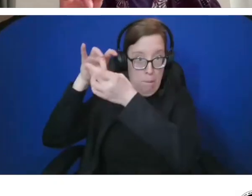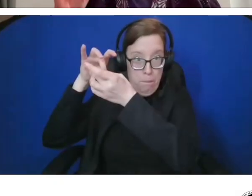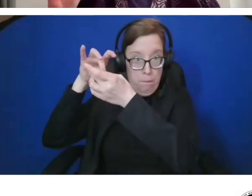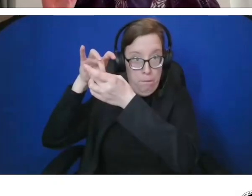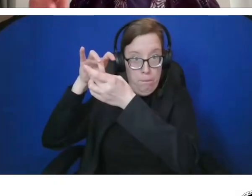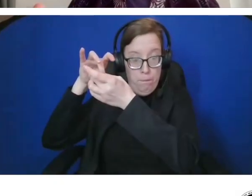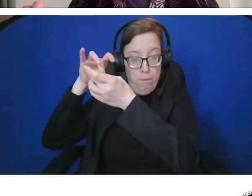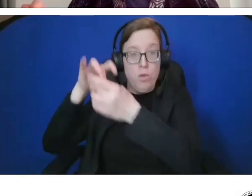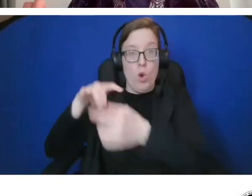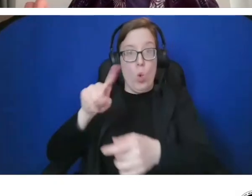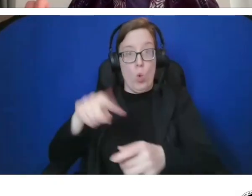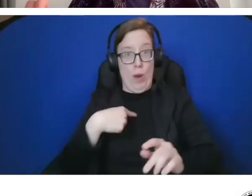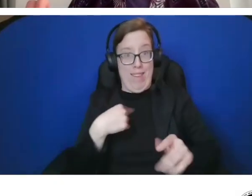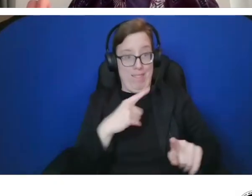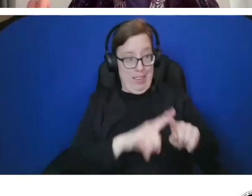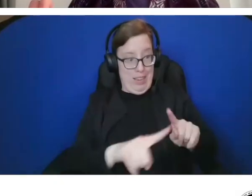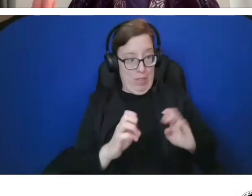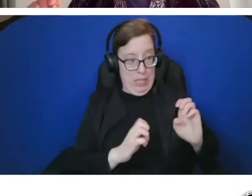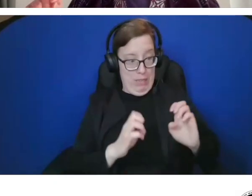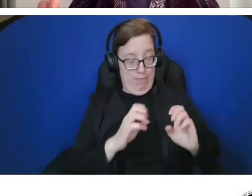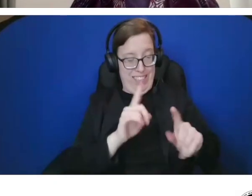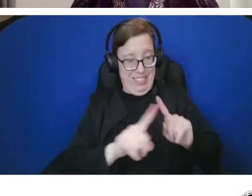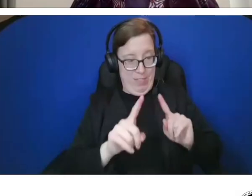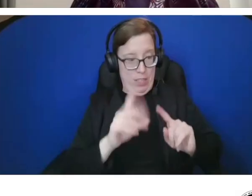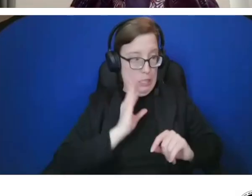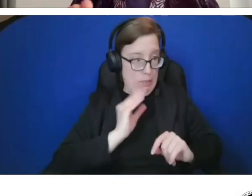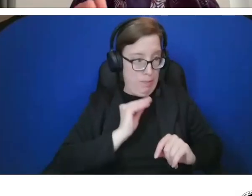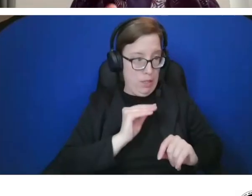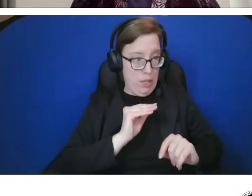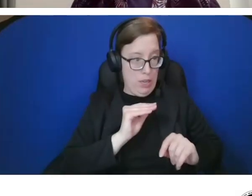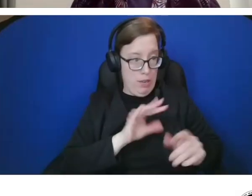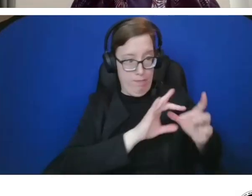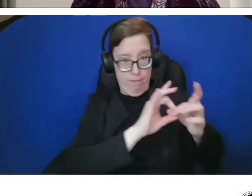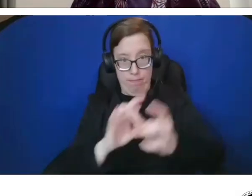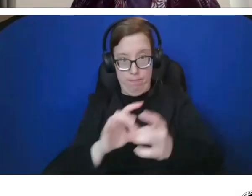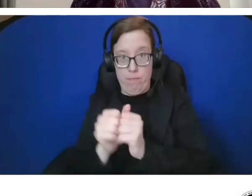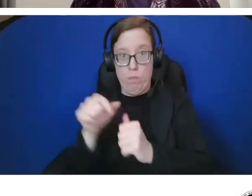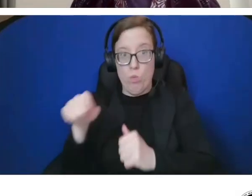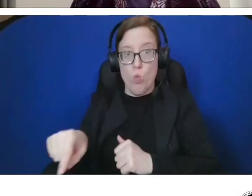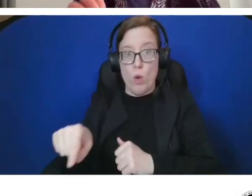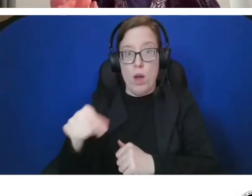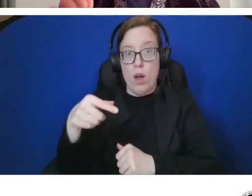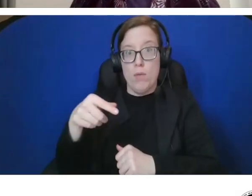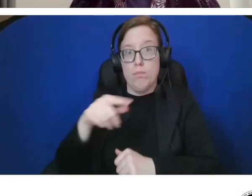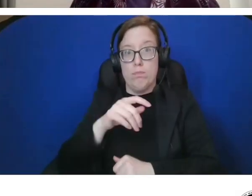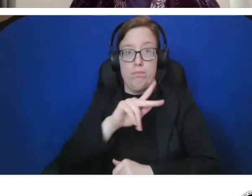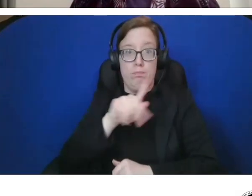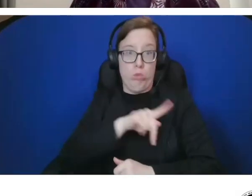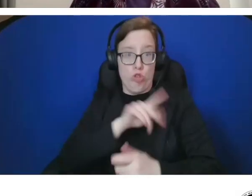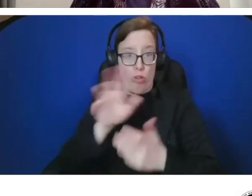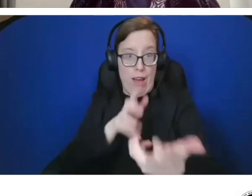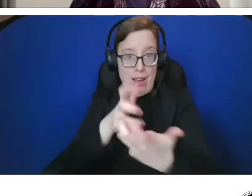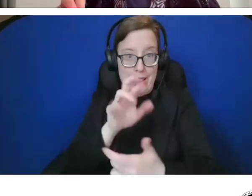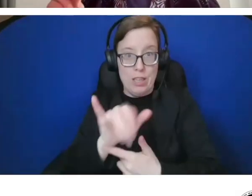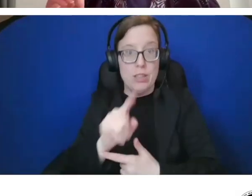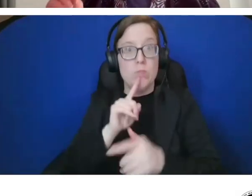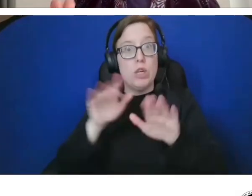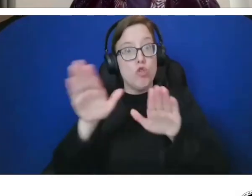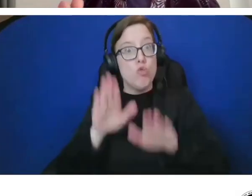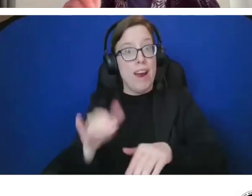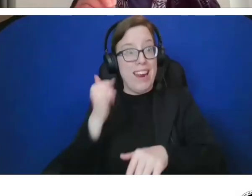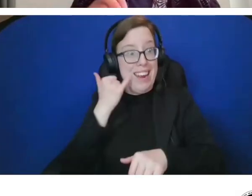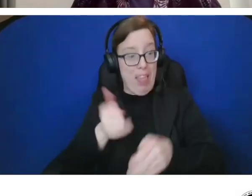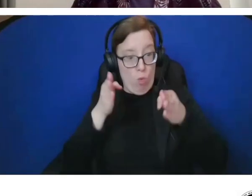represent those experiences in personalized literacy, It is especially great if